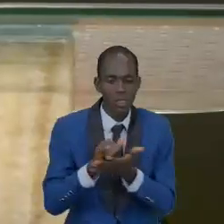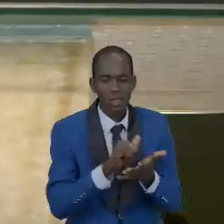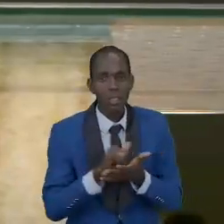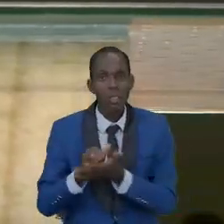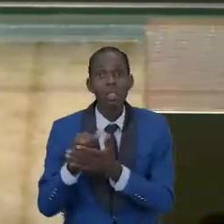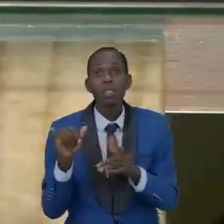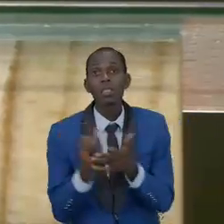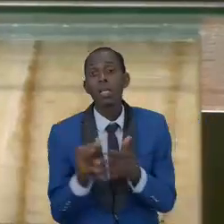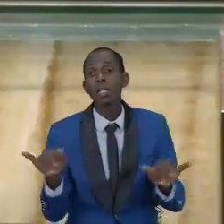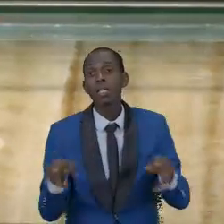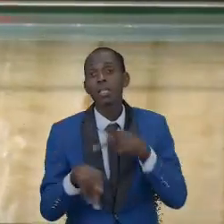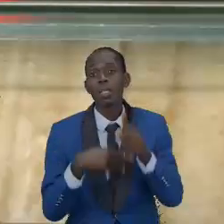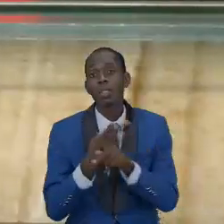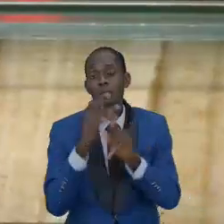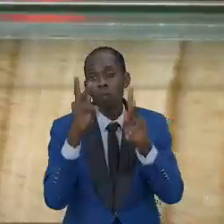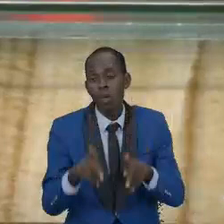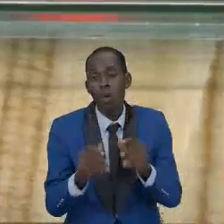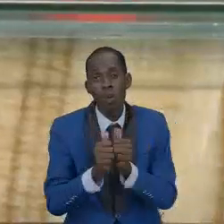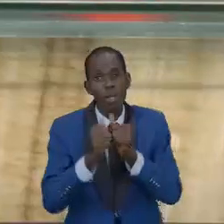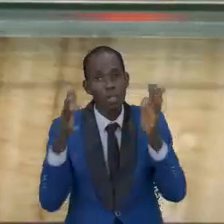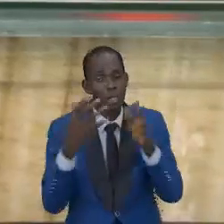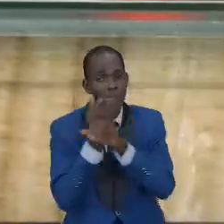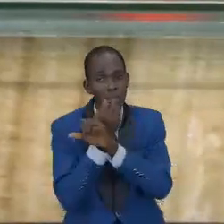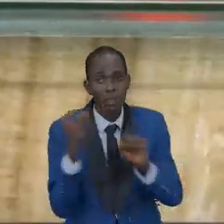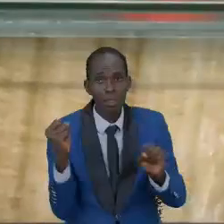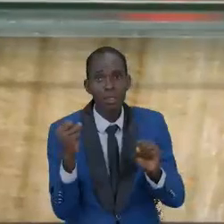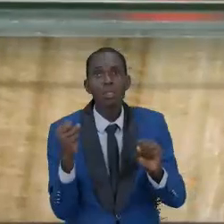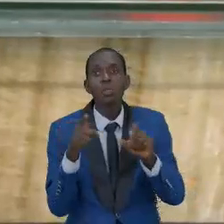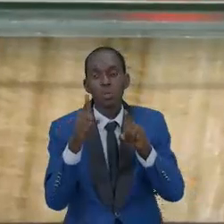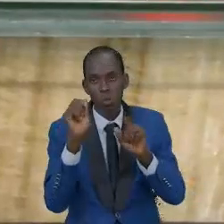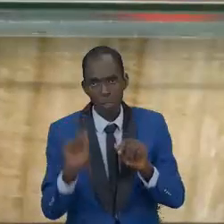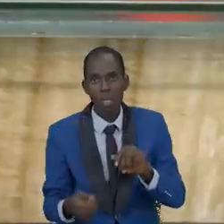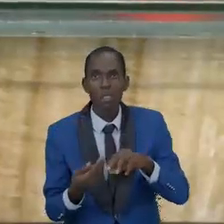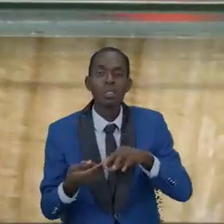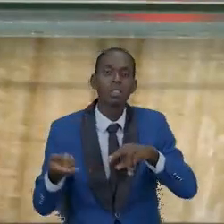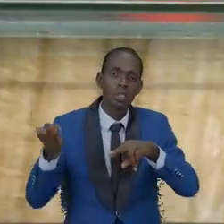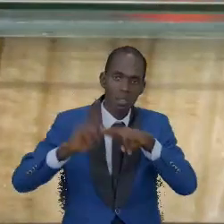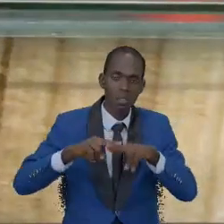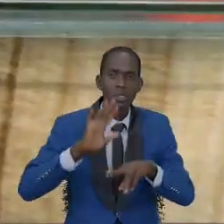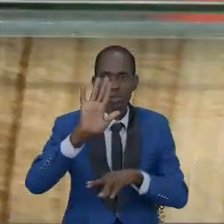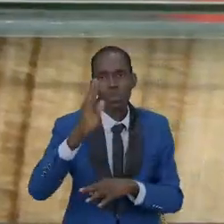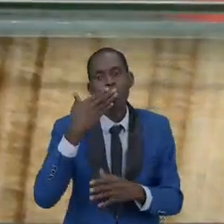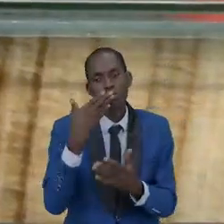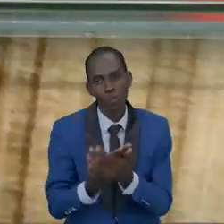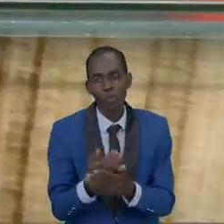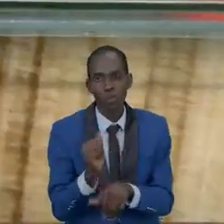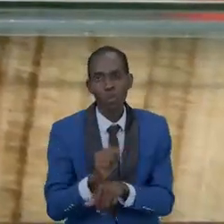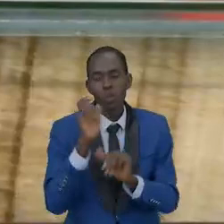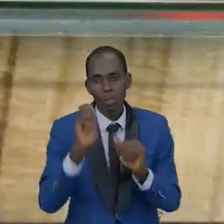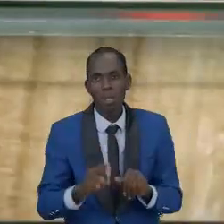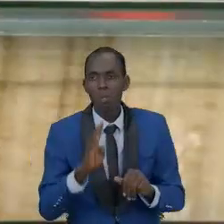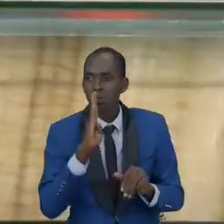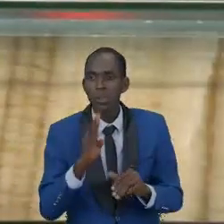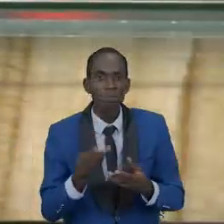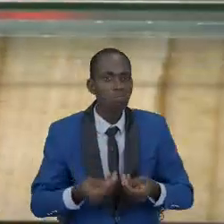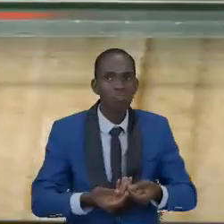man, if there is no salvation, you can increase your goodness, you can be very generous, and